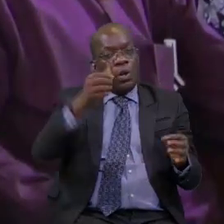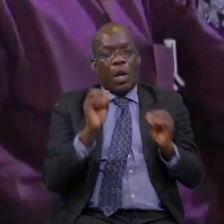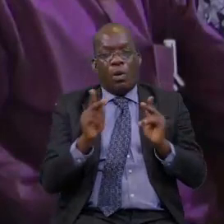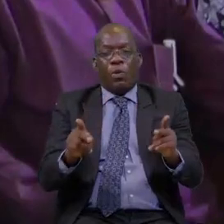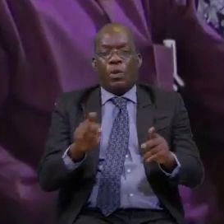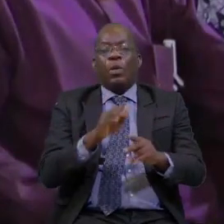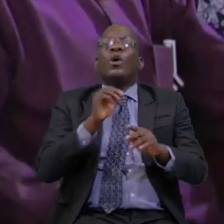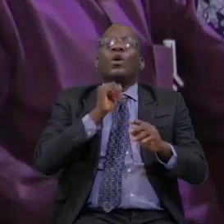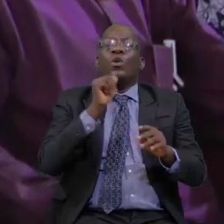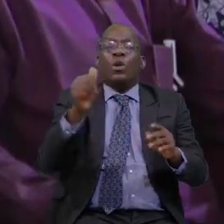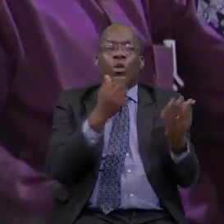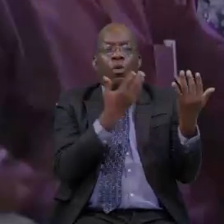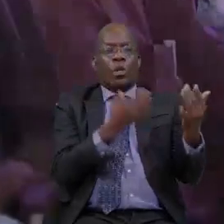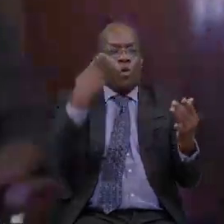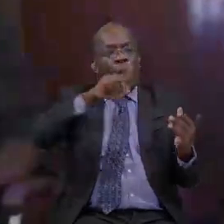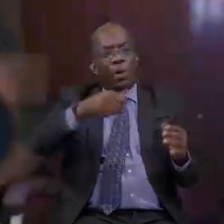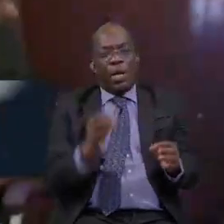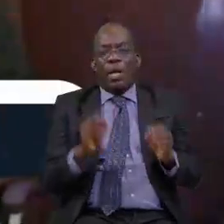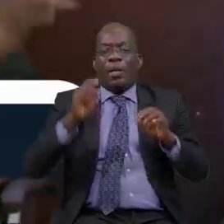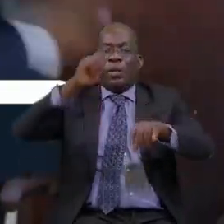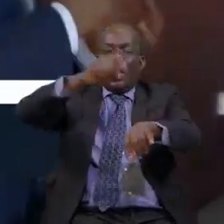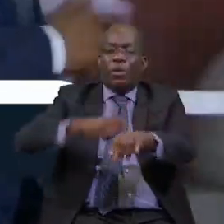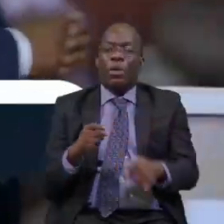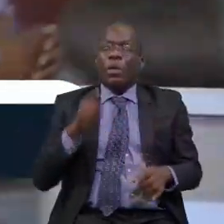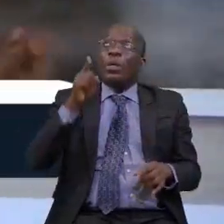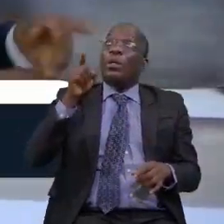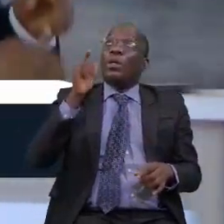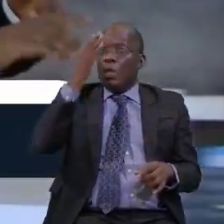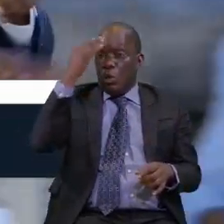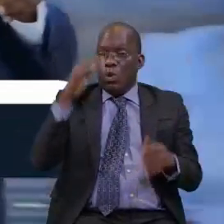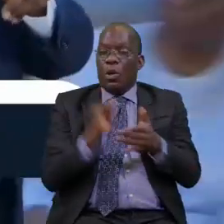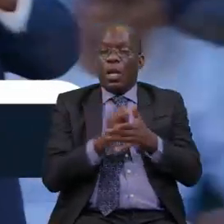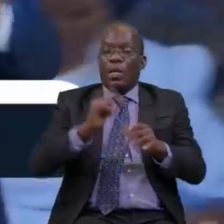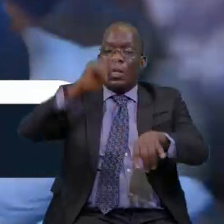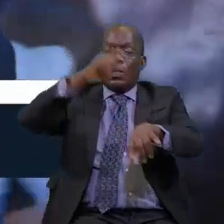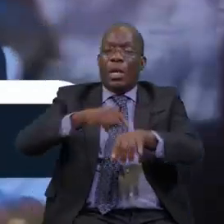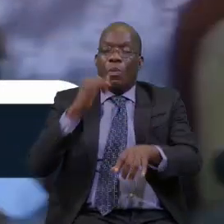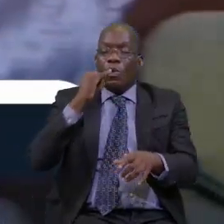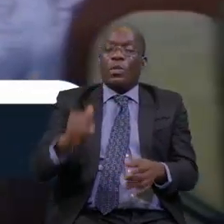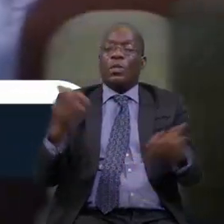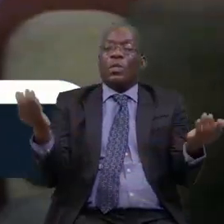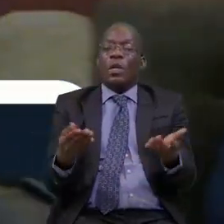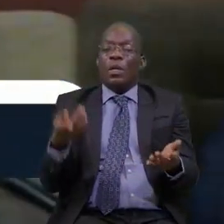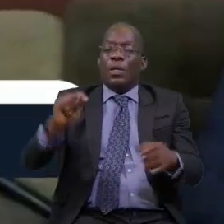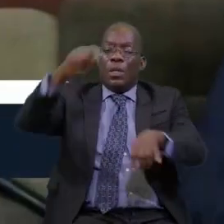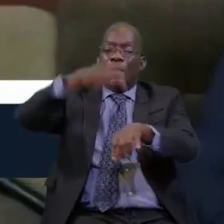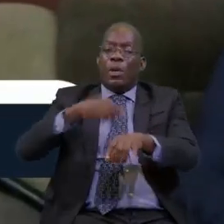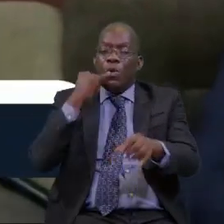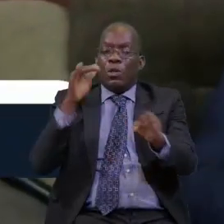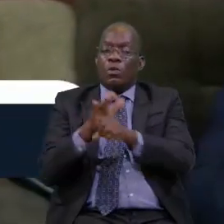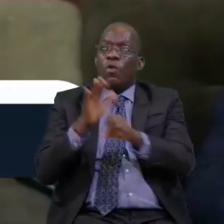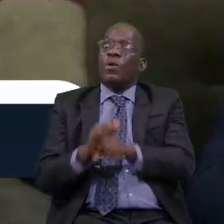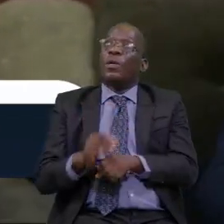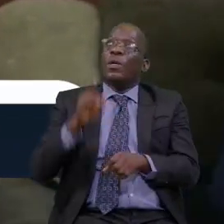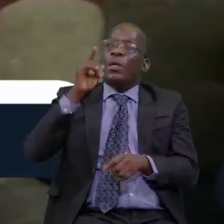for another chance. He knew the time is here. The time is fulfilled. Repent ye. It says the kingdom